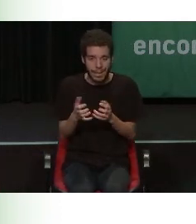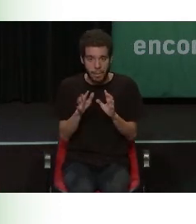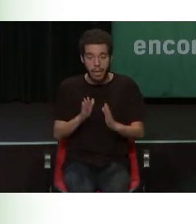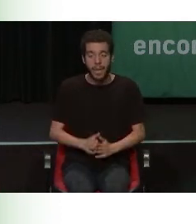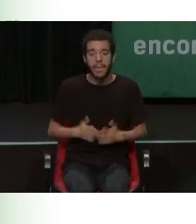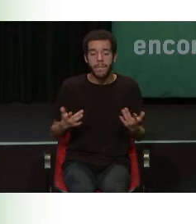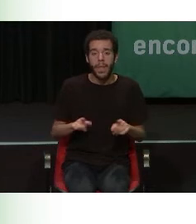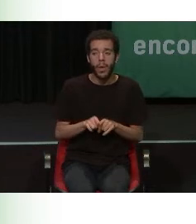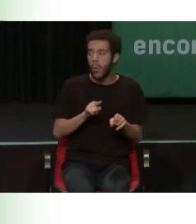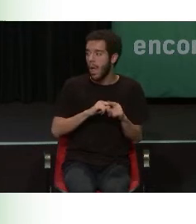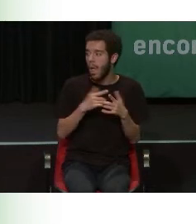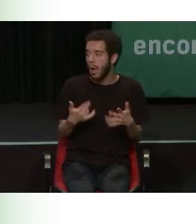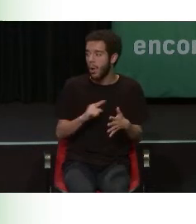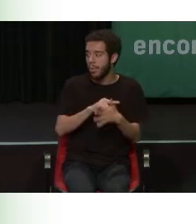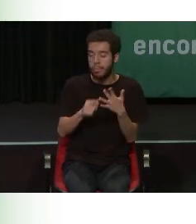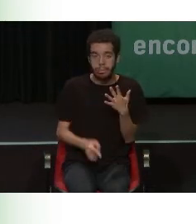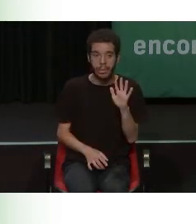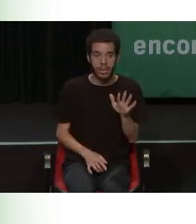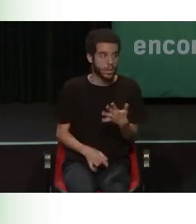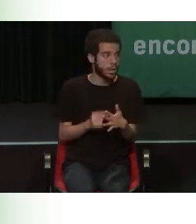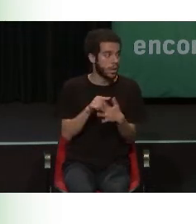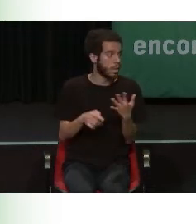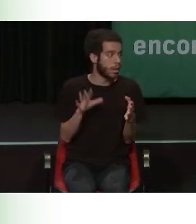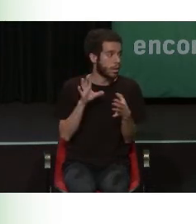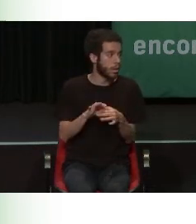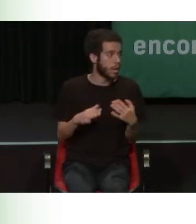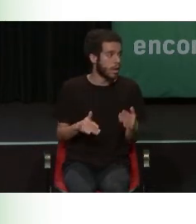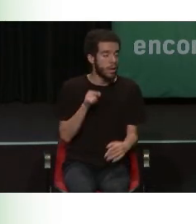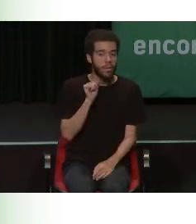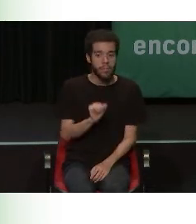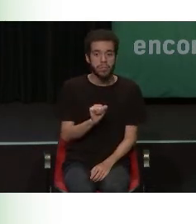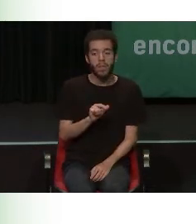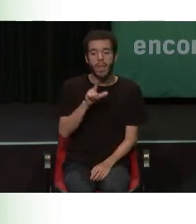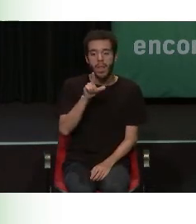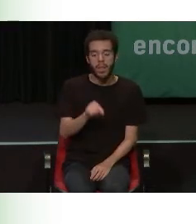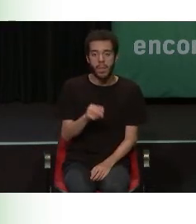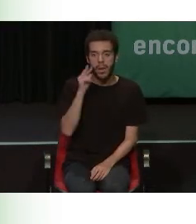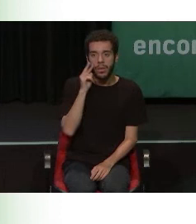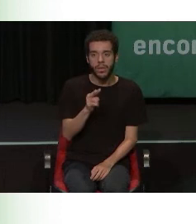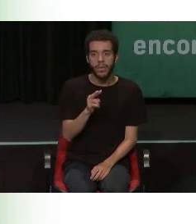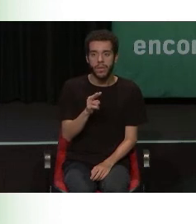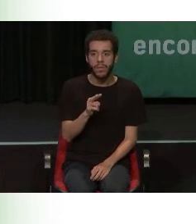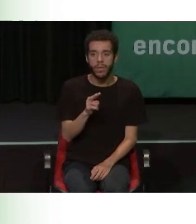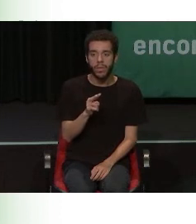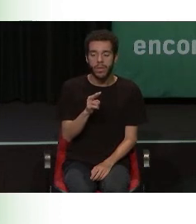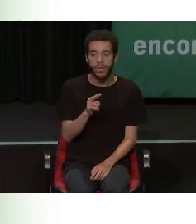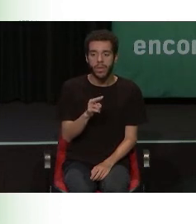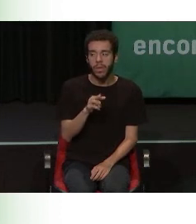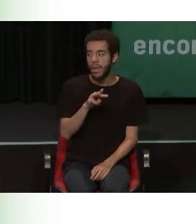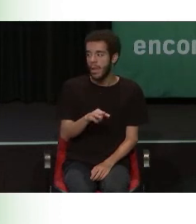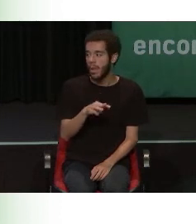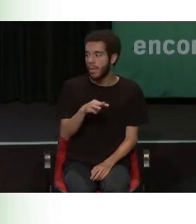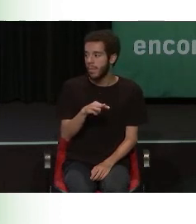which is a downstream effector of the IL-7 receptor, by looking at genes regulated by mTOR, which